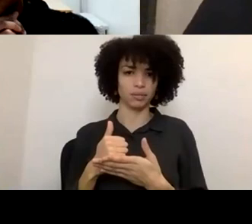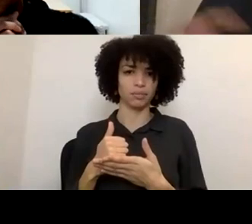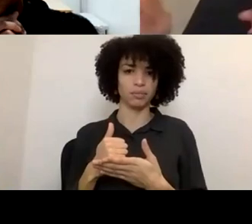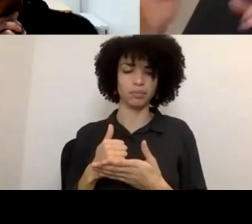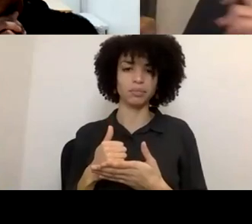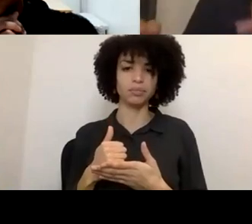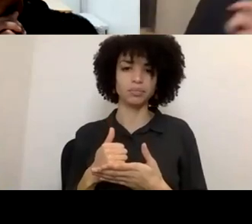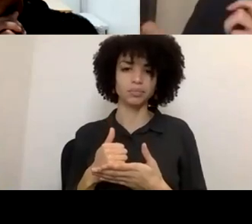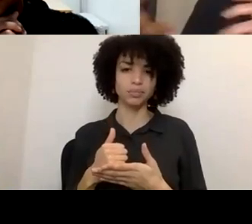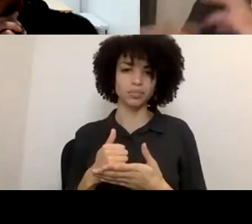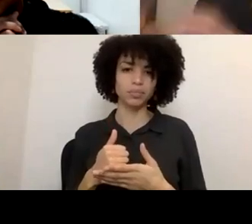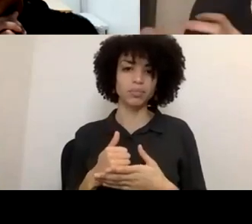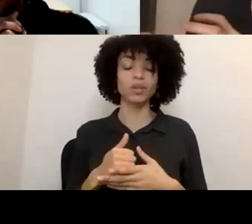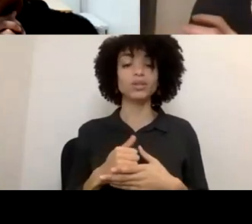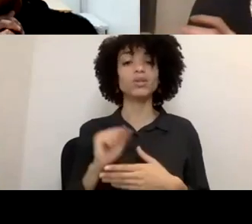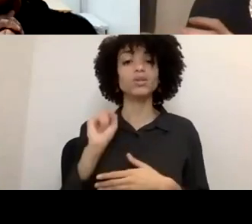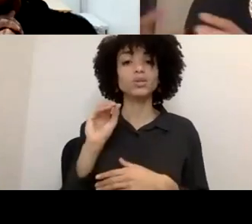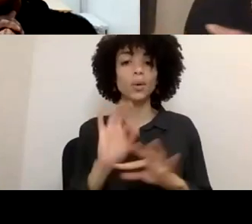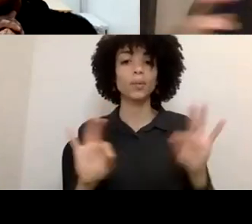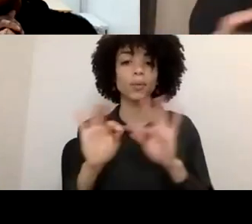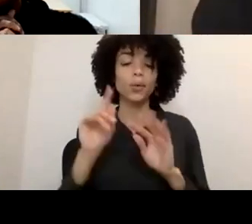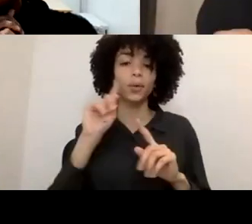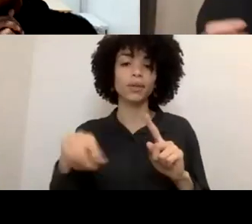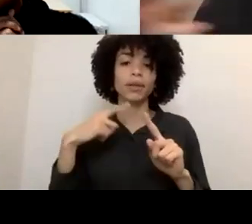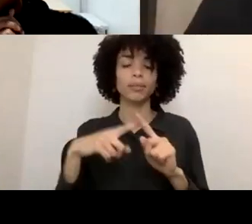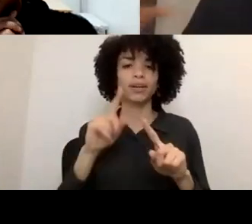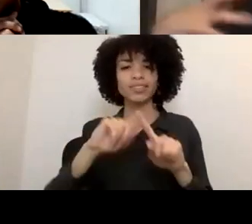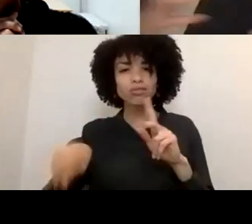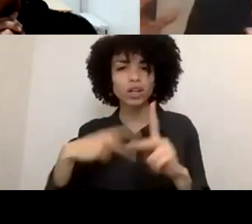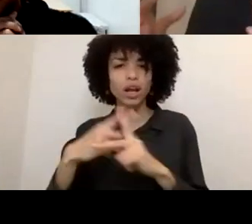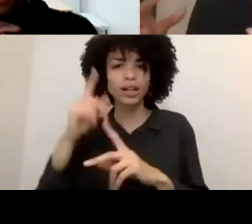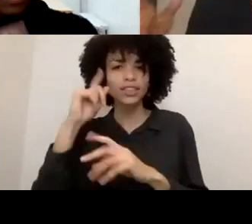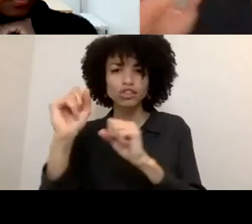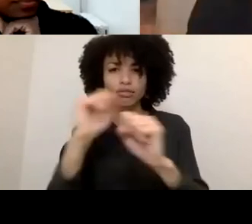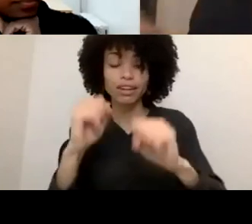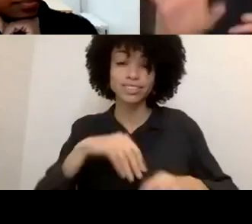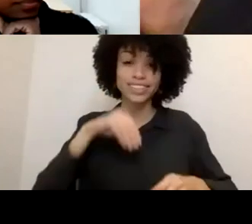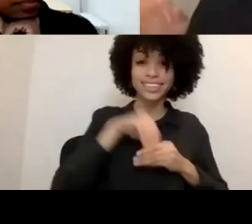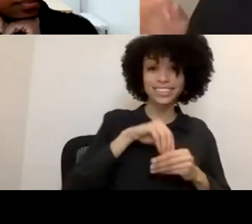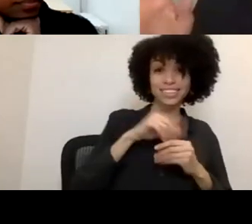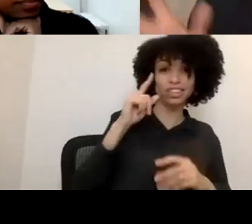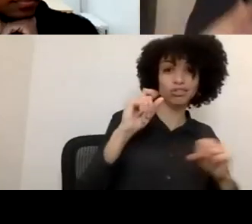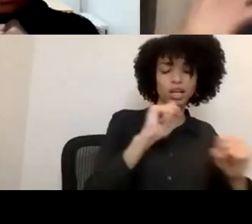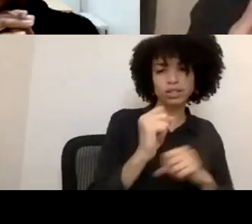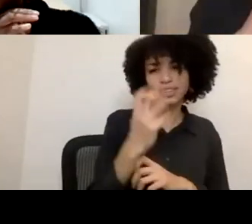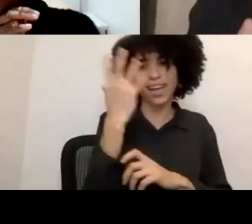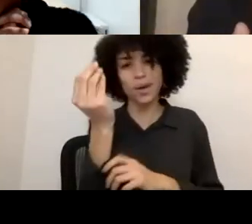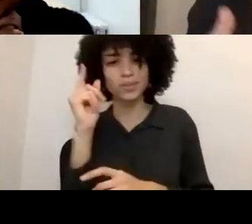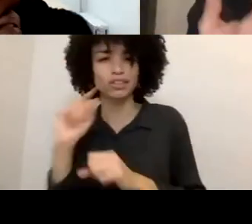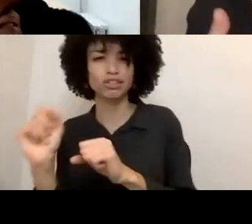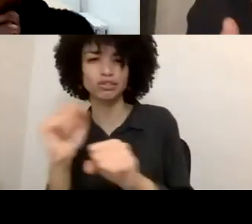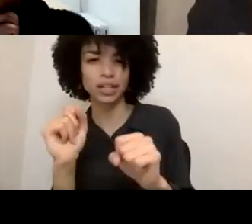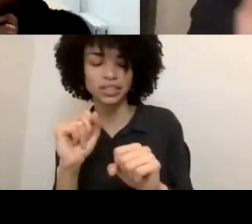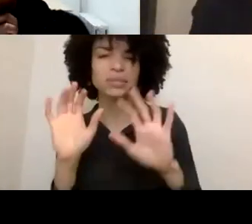like what could be considered inside strategies in philanthropy for change, but also outside strategies. That's a little bit too simplistic, but we want to hear from